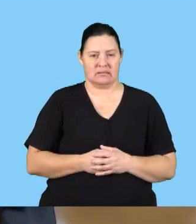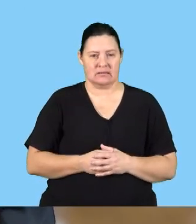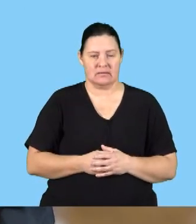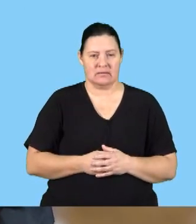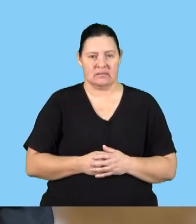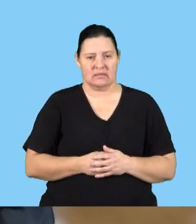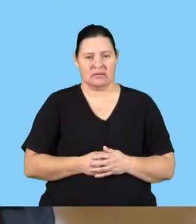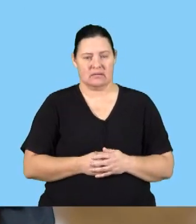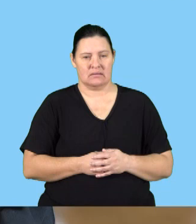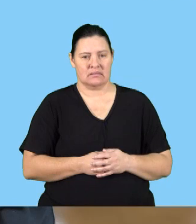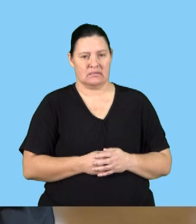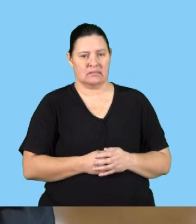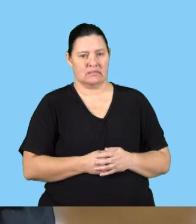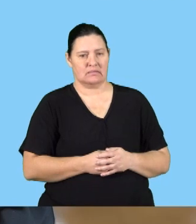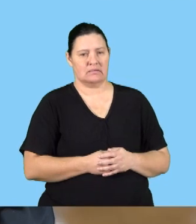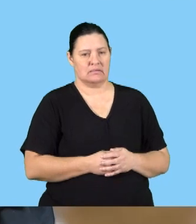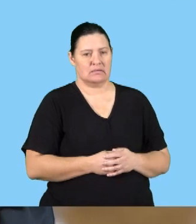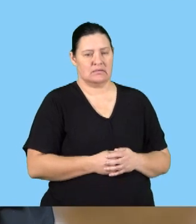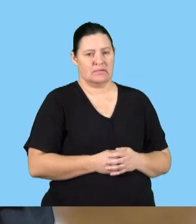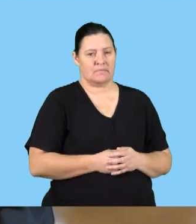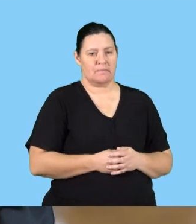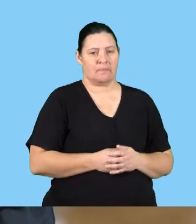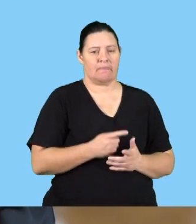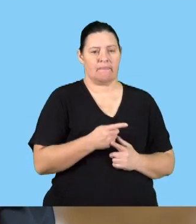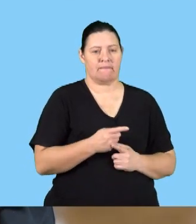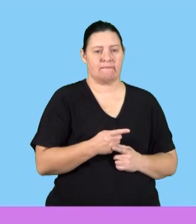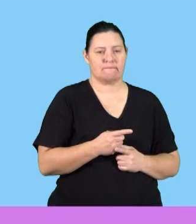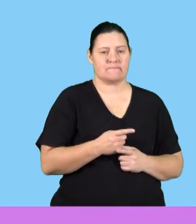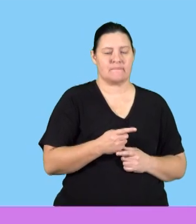0.833 recurring. We multiply the amount by